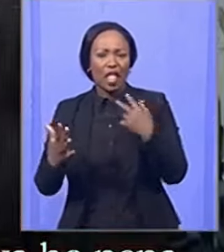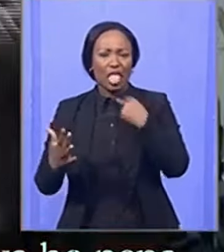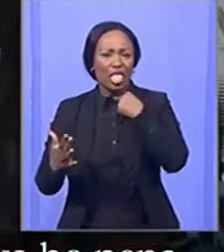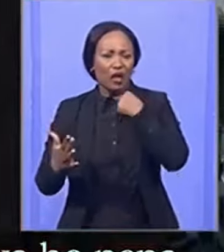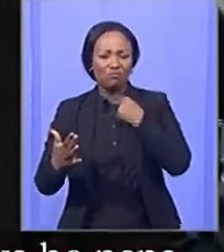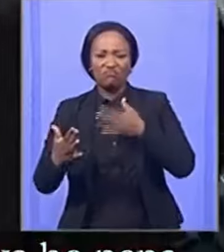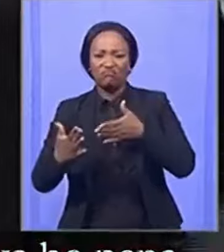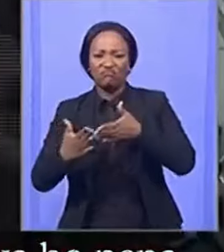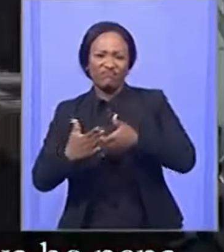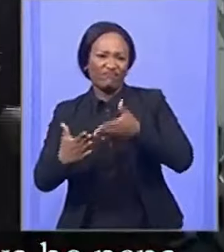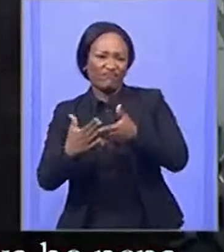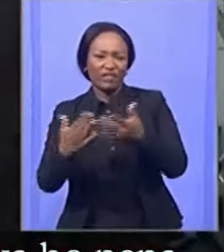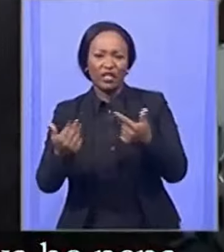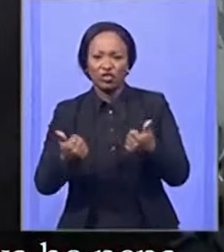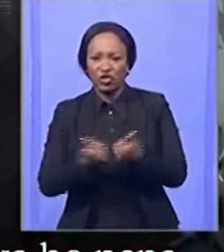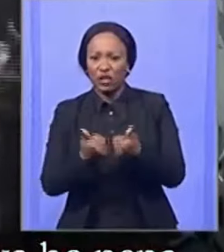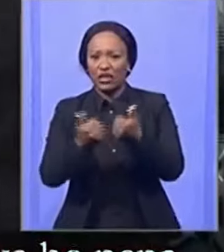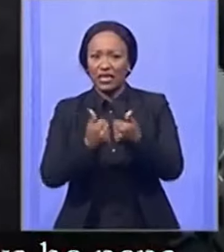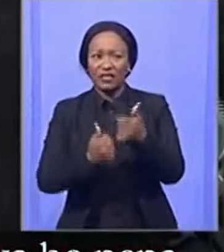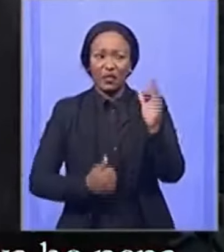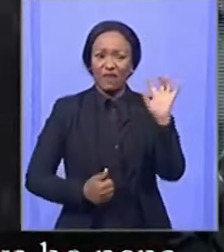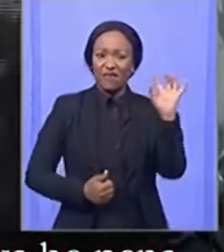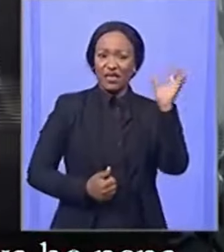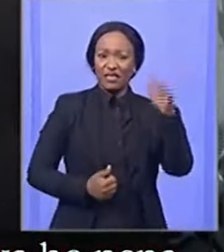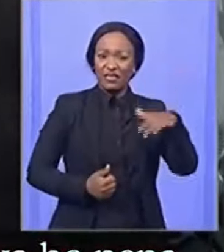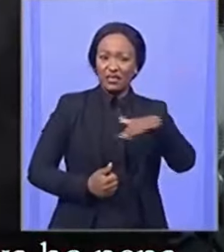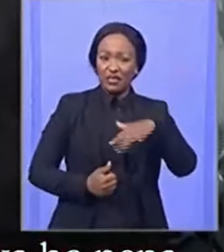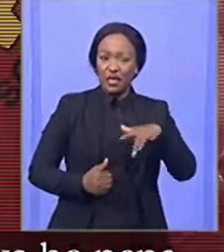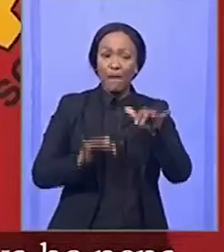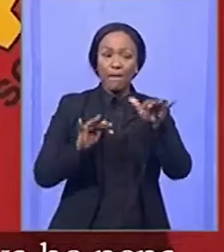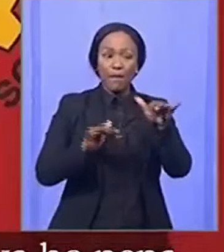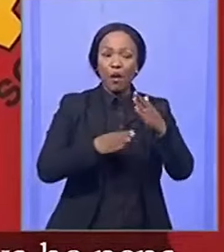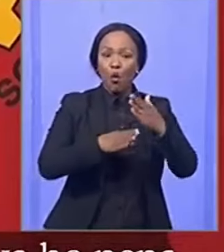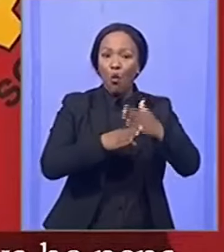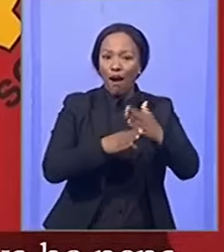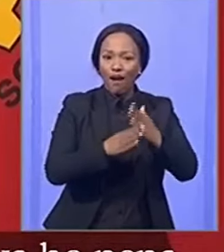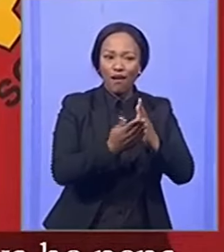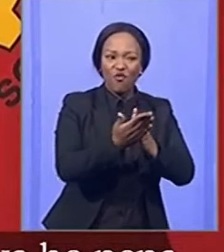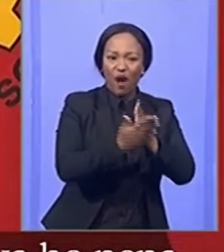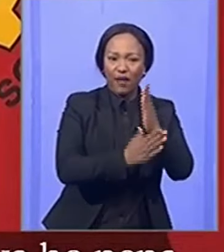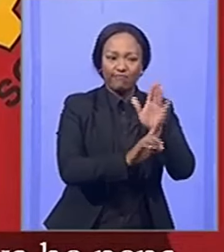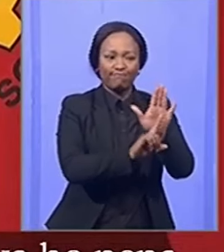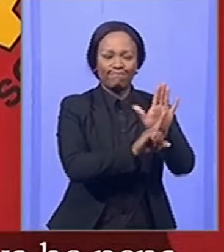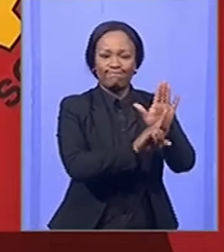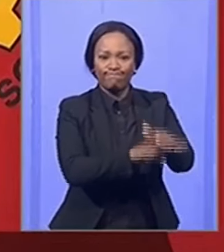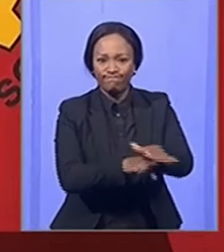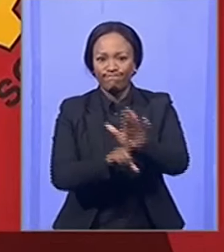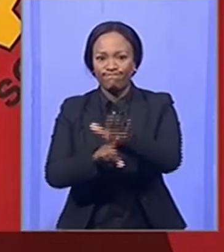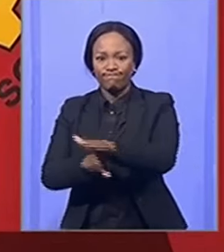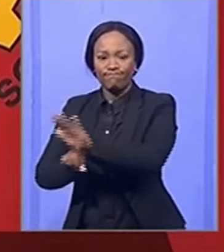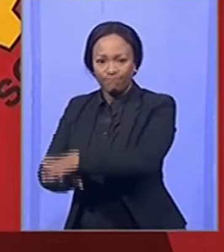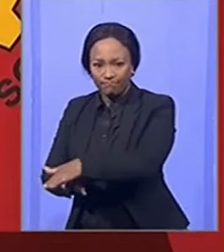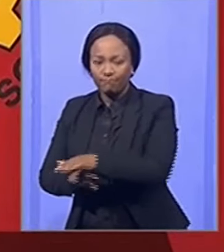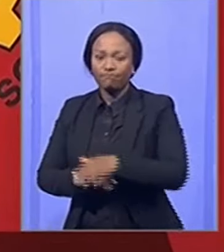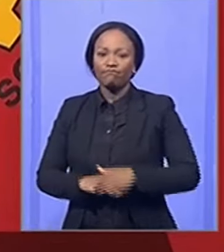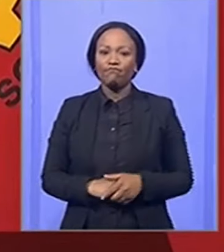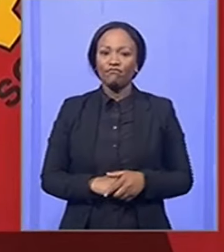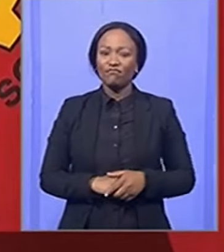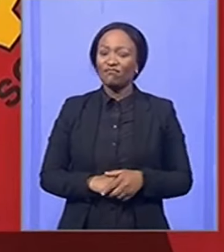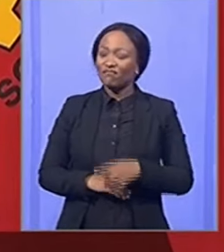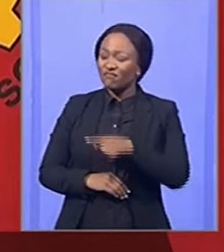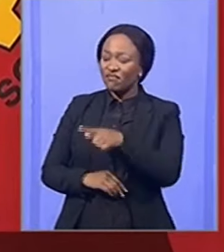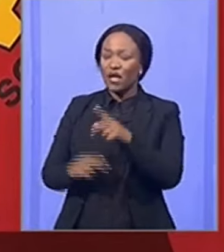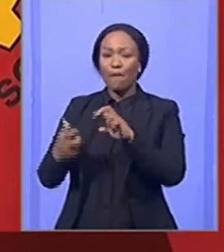tse amanang le kgatikelo ya ditokelo tsa basebetsi. Ke bothata bo batlang bo le boholo haholo bo atile ka